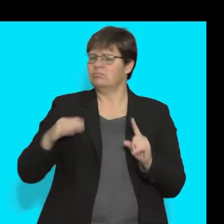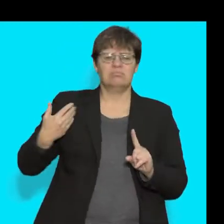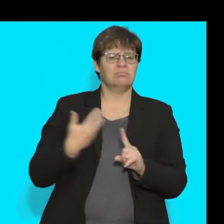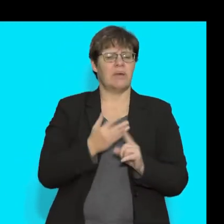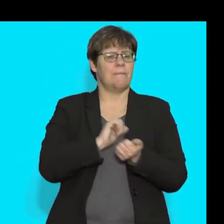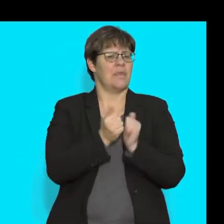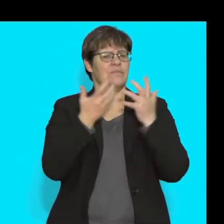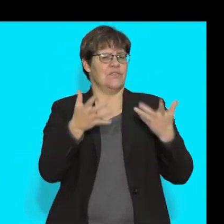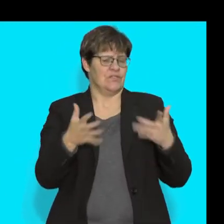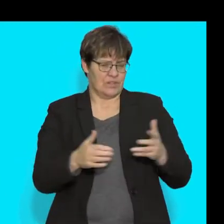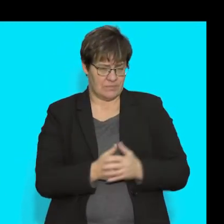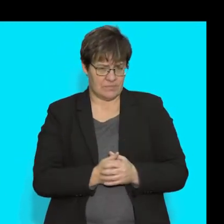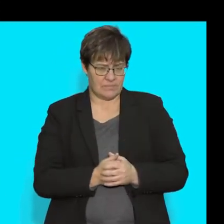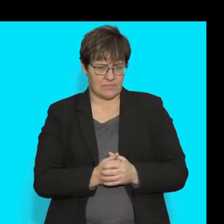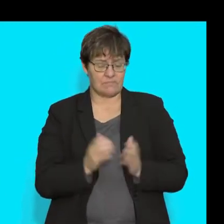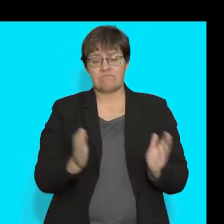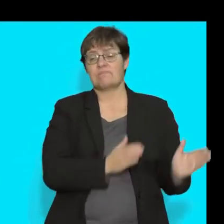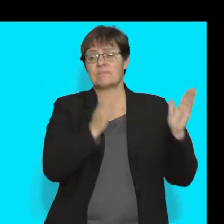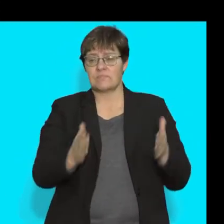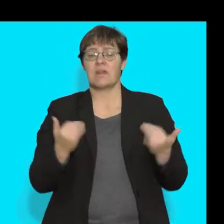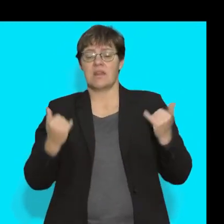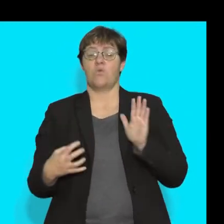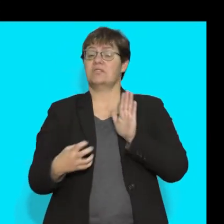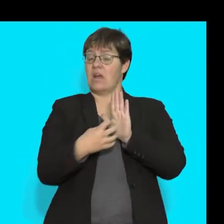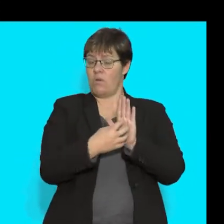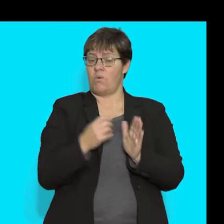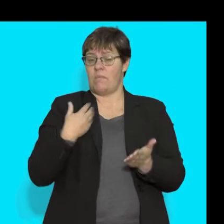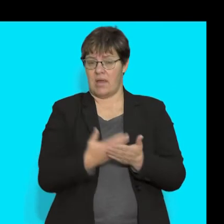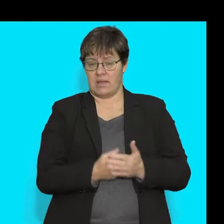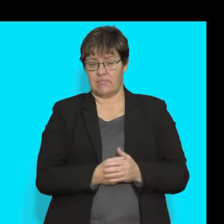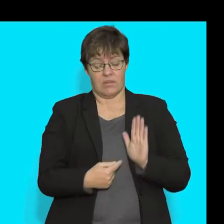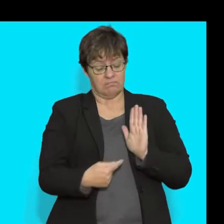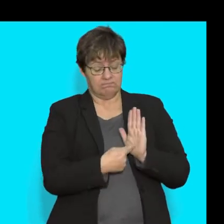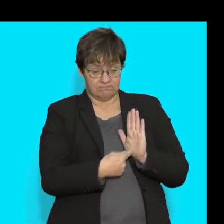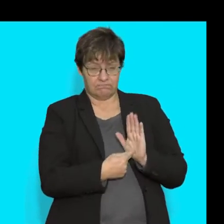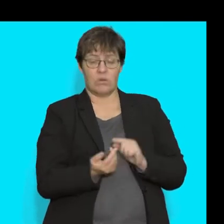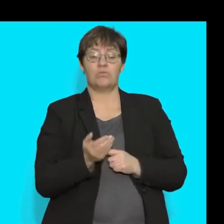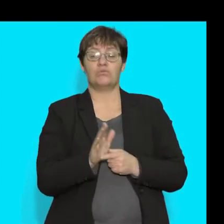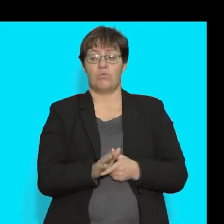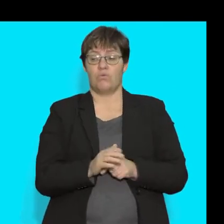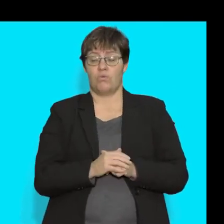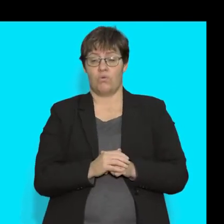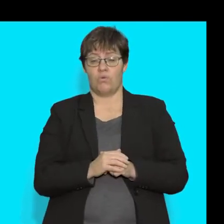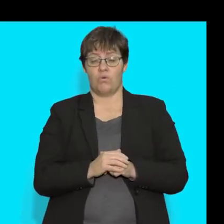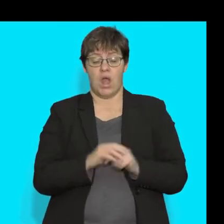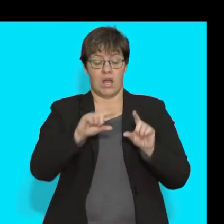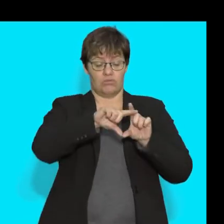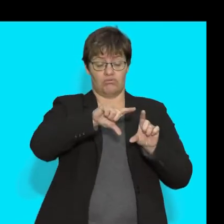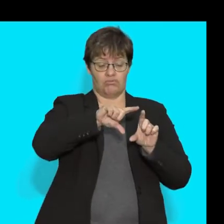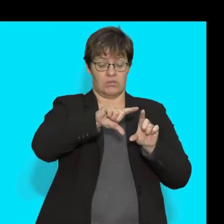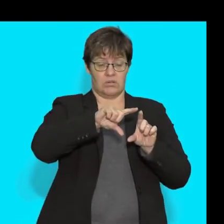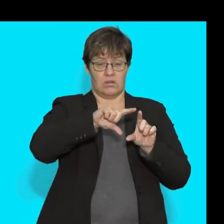been doing this math. Now, let's try and apply all of this into a diagram. It says the figure shows a